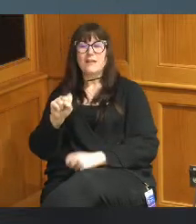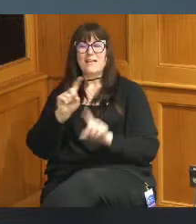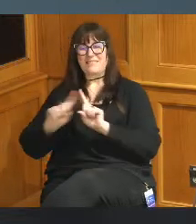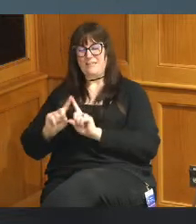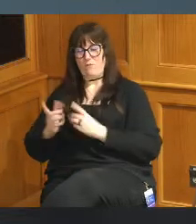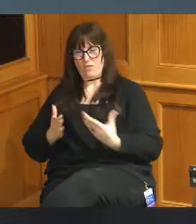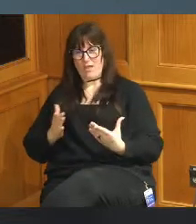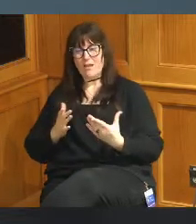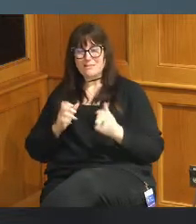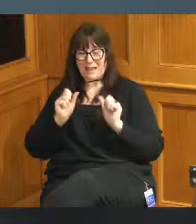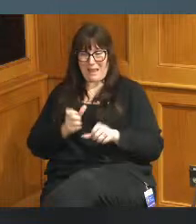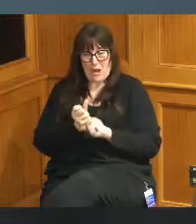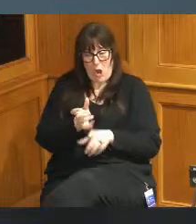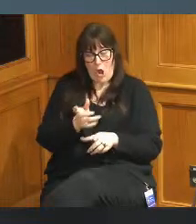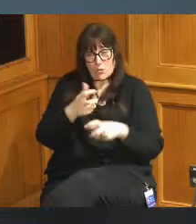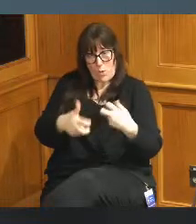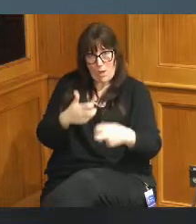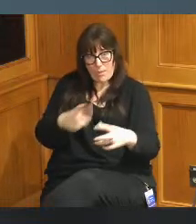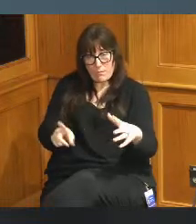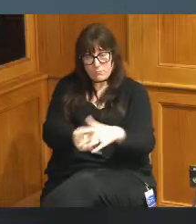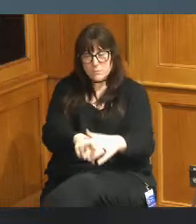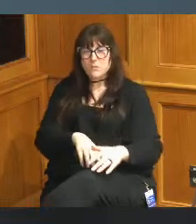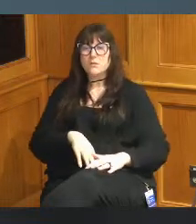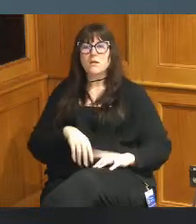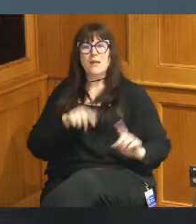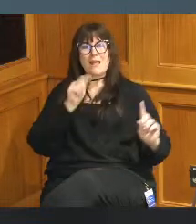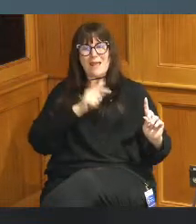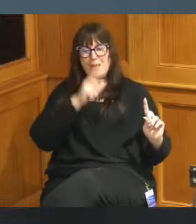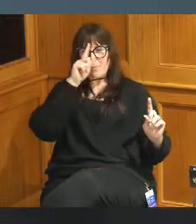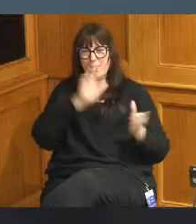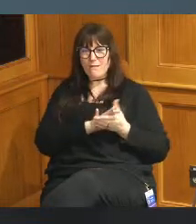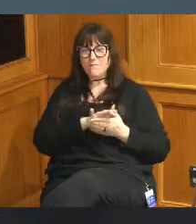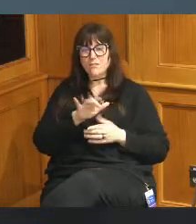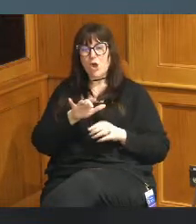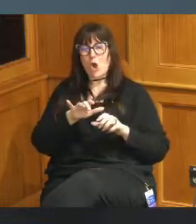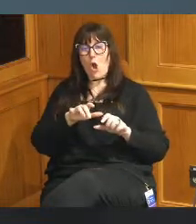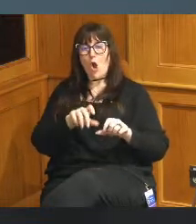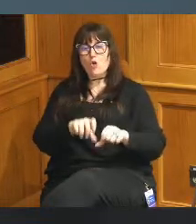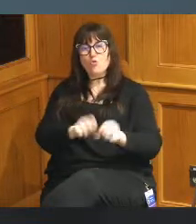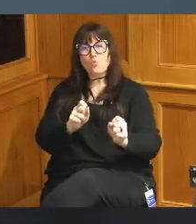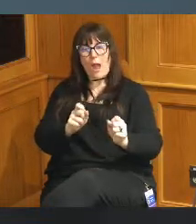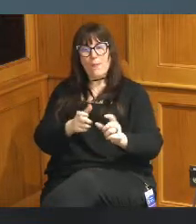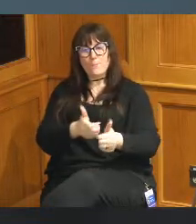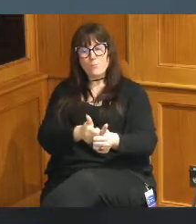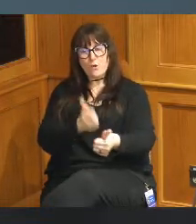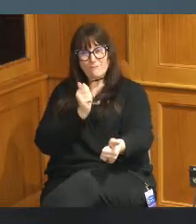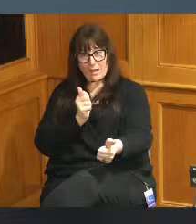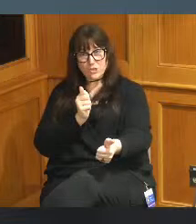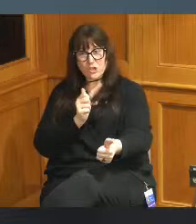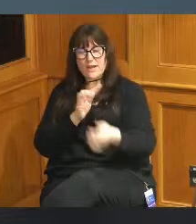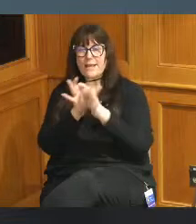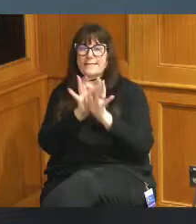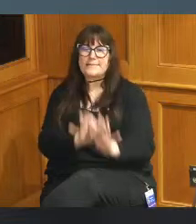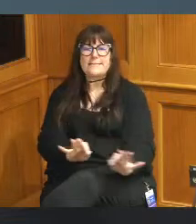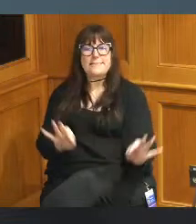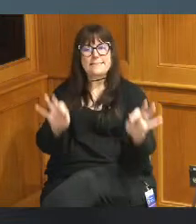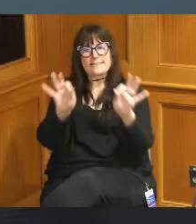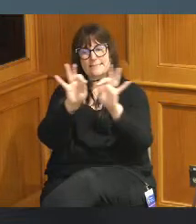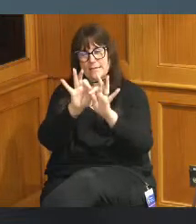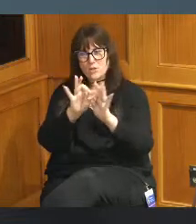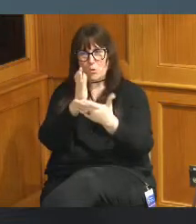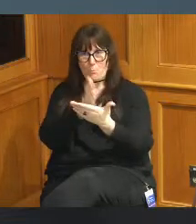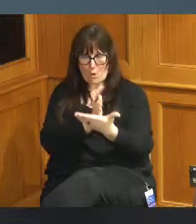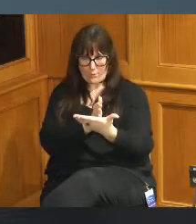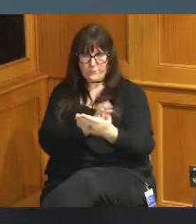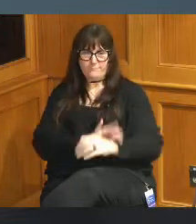cause problems, he firmly believes that crime prevention is an essential part of enforcement.